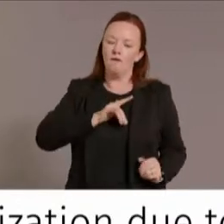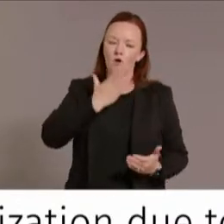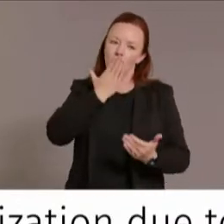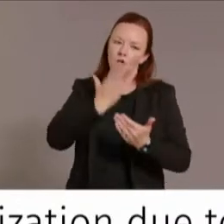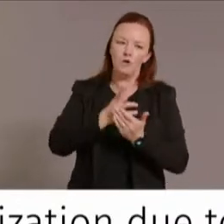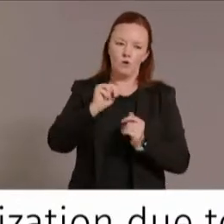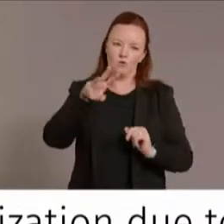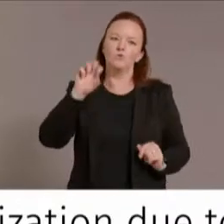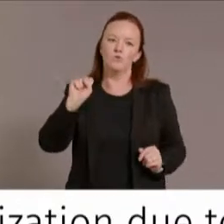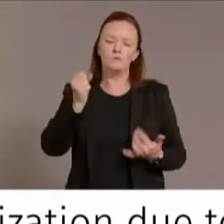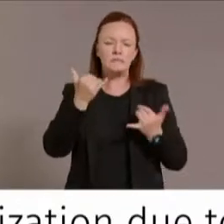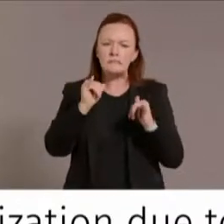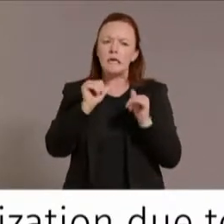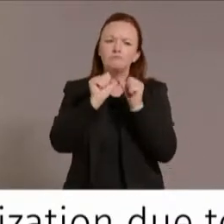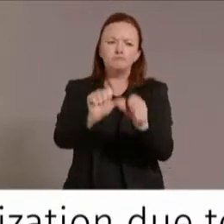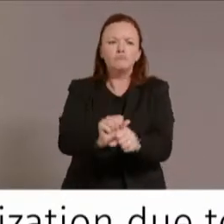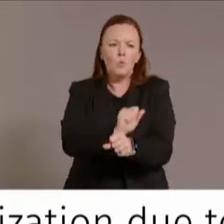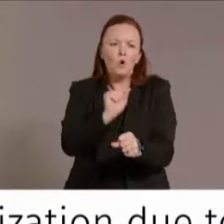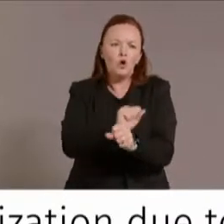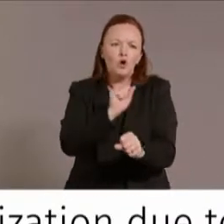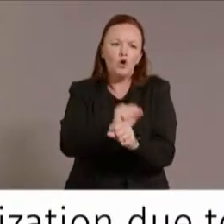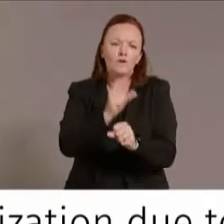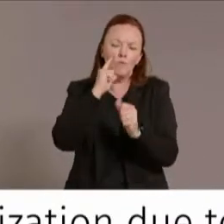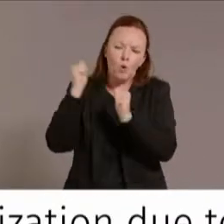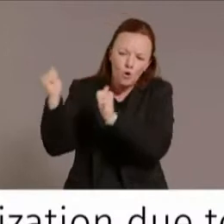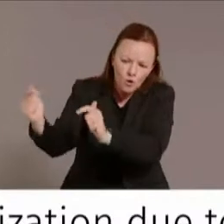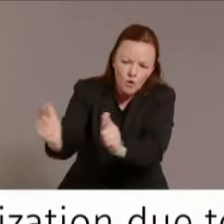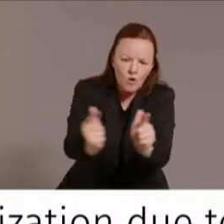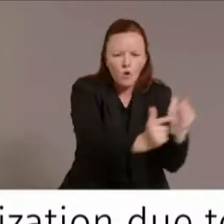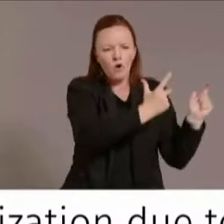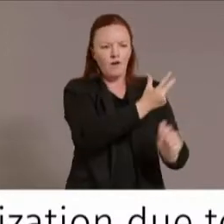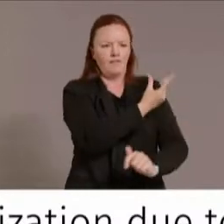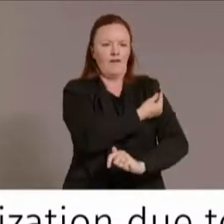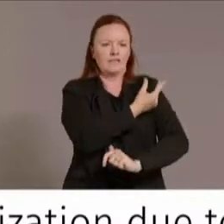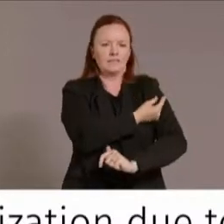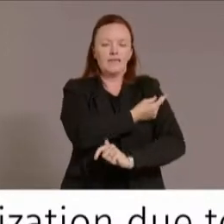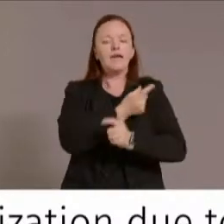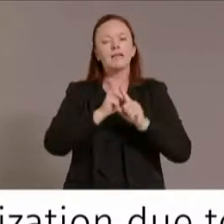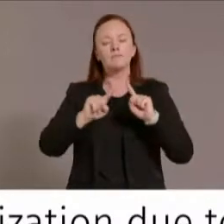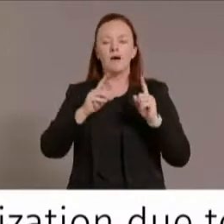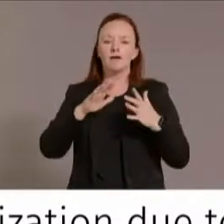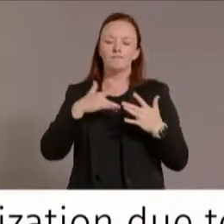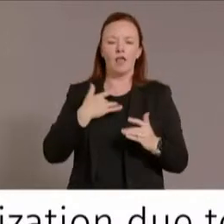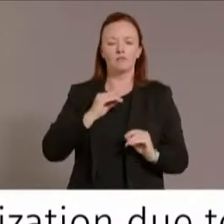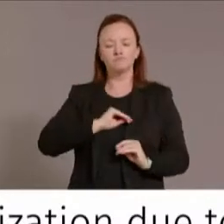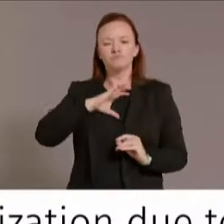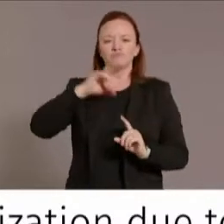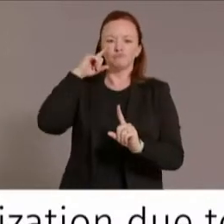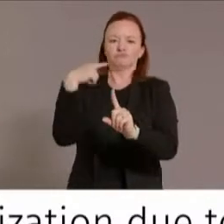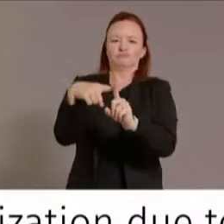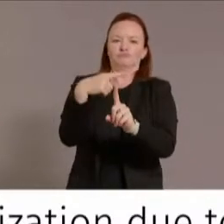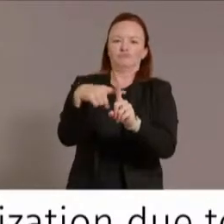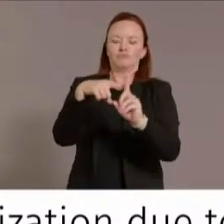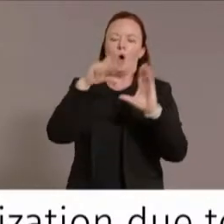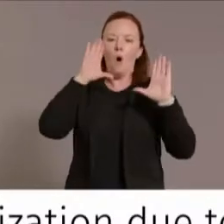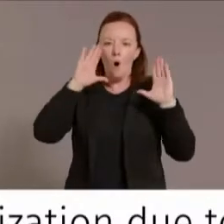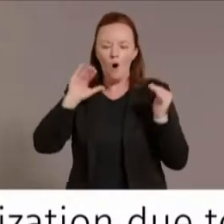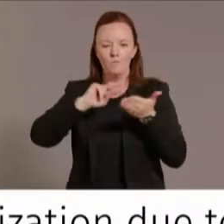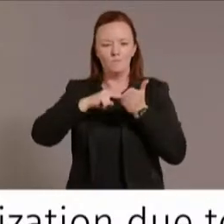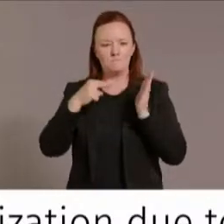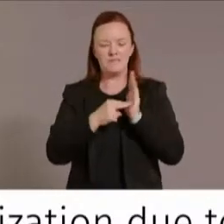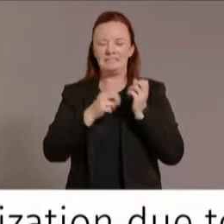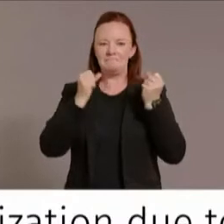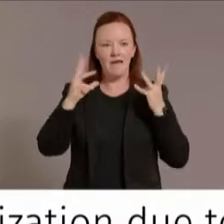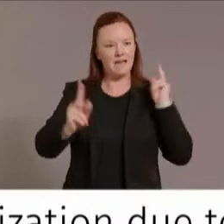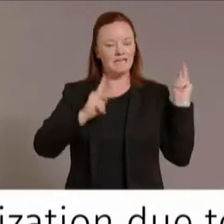good news. We've still got more work to do to get all of them vaccinated, but highly encouraged that hopefully we are preventing a large number